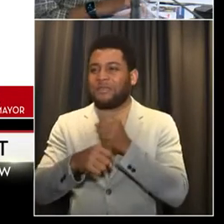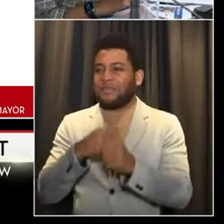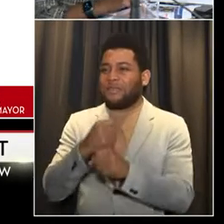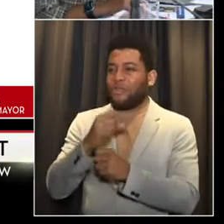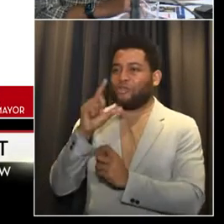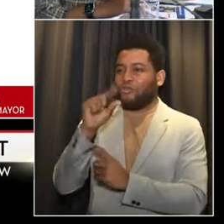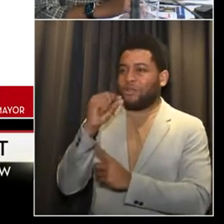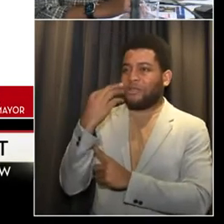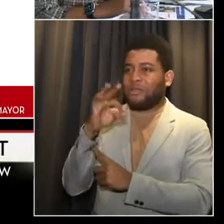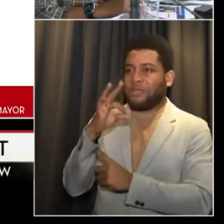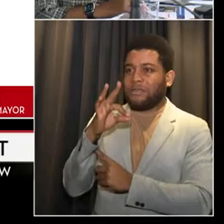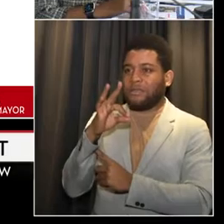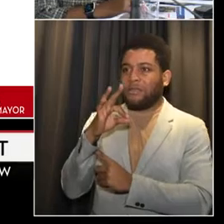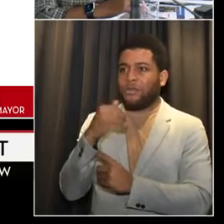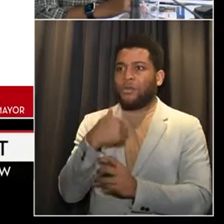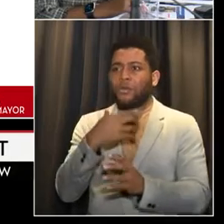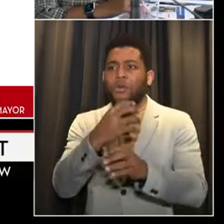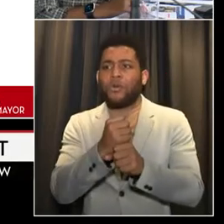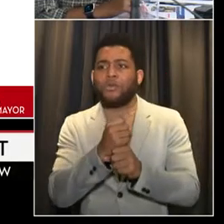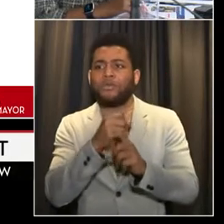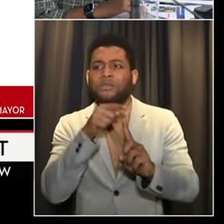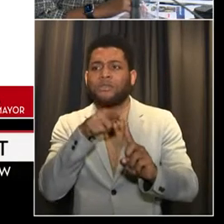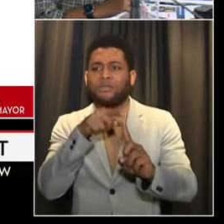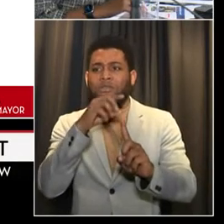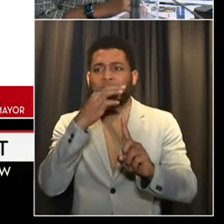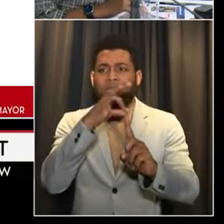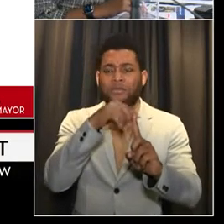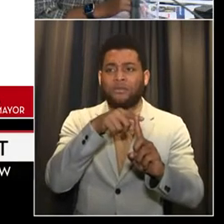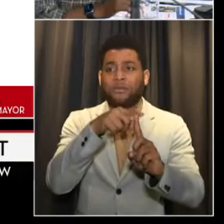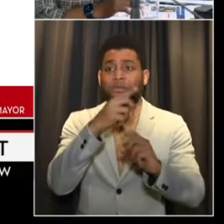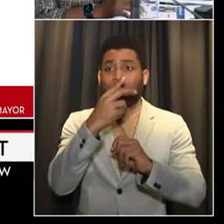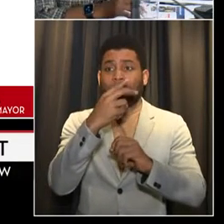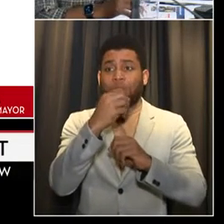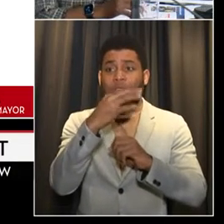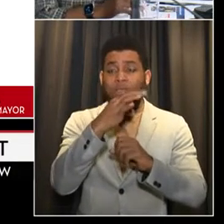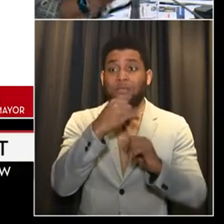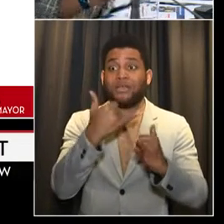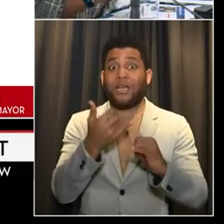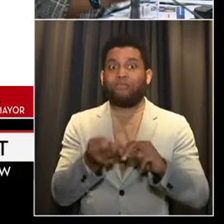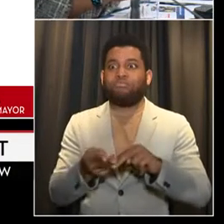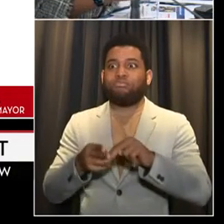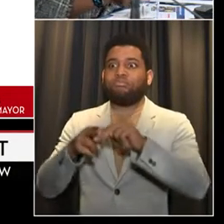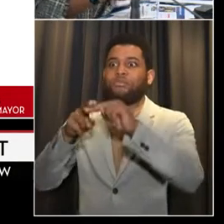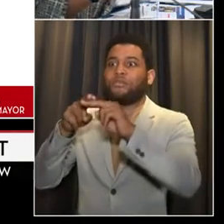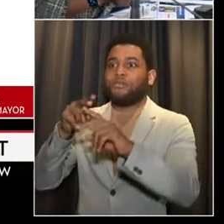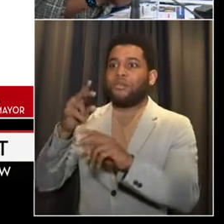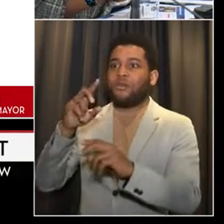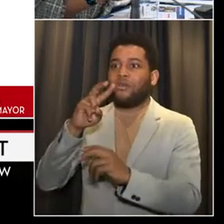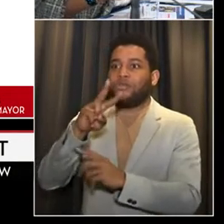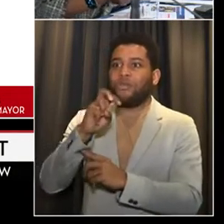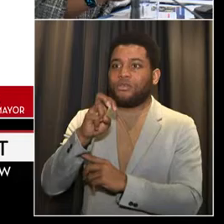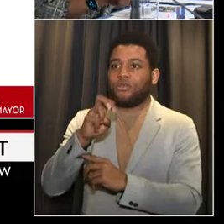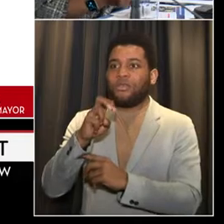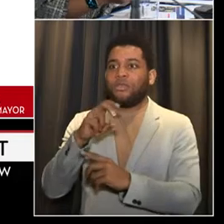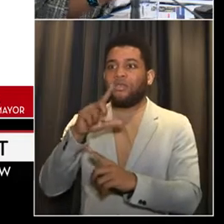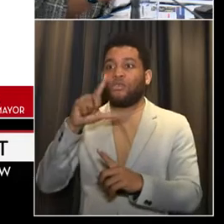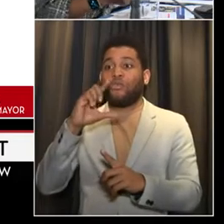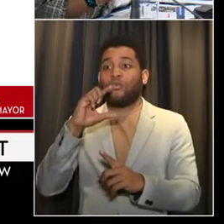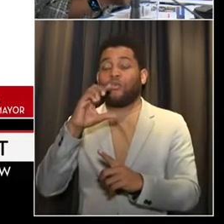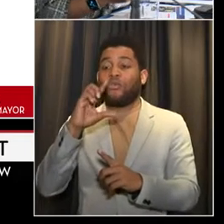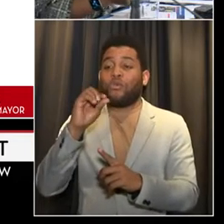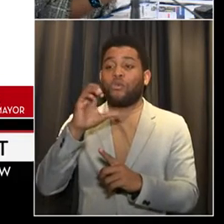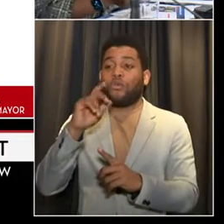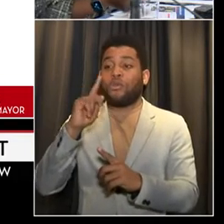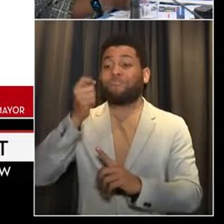were recovered last year of ghost guns. Glock switches, so that people know, those are a very, very simple switch that turns a gun into a